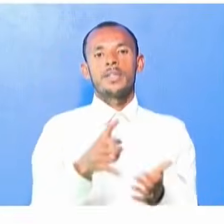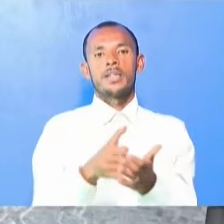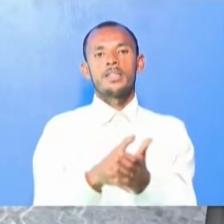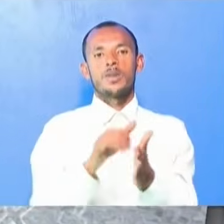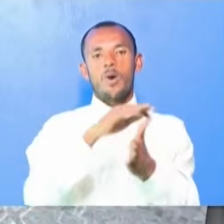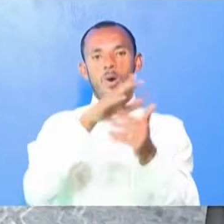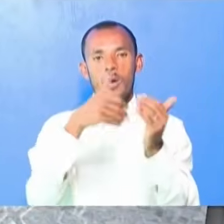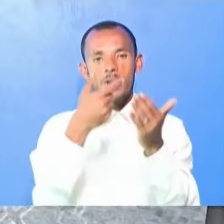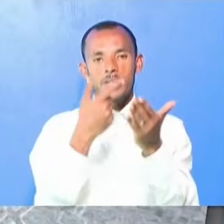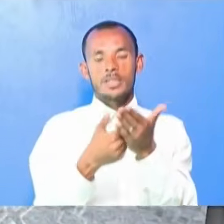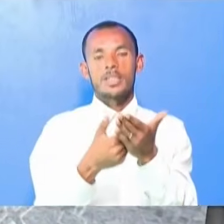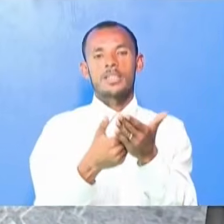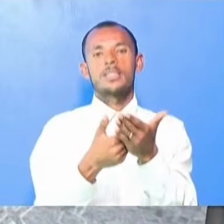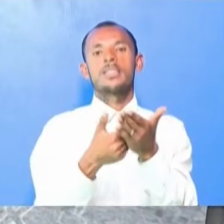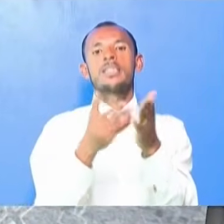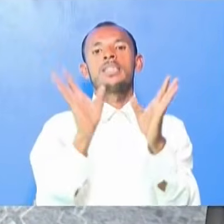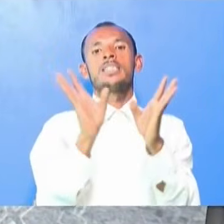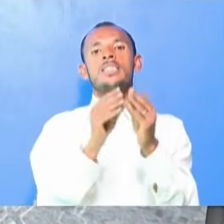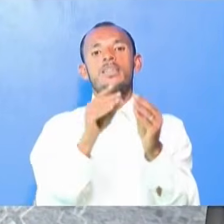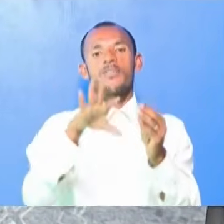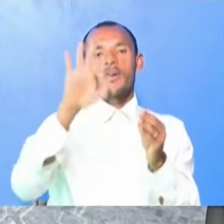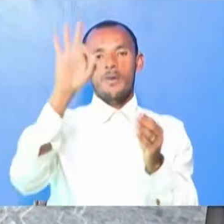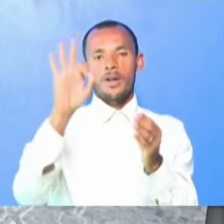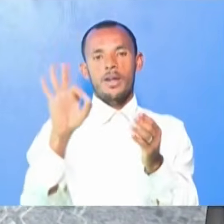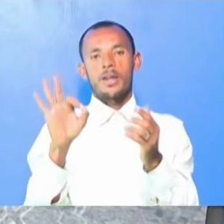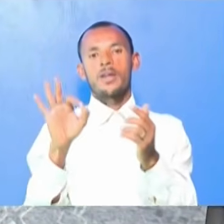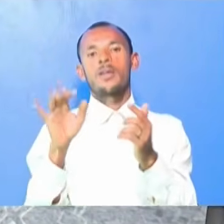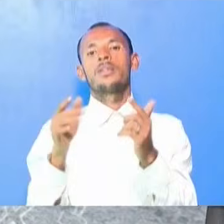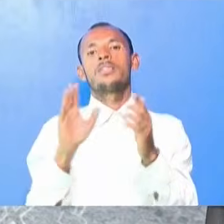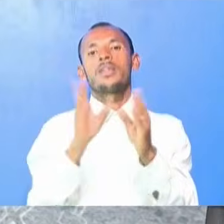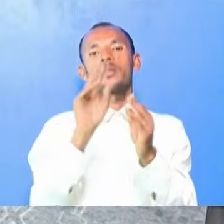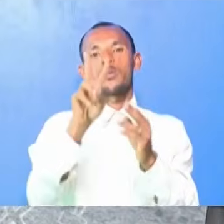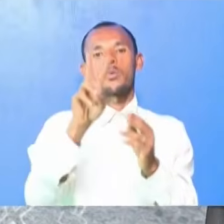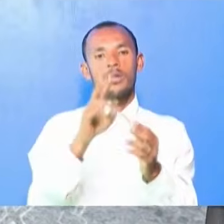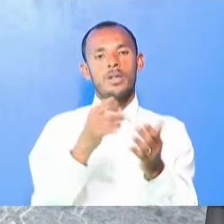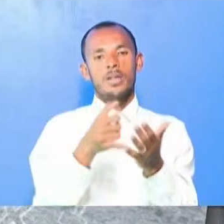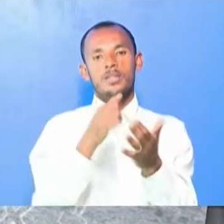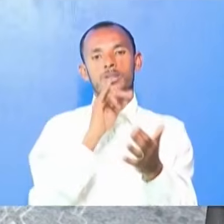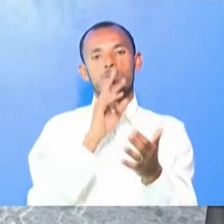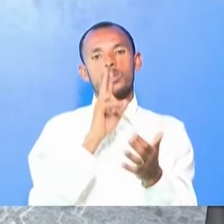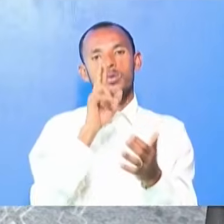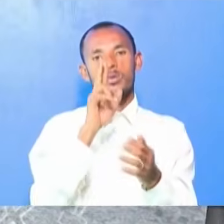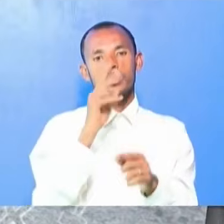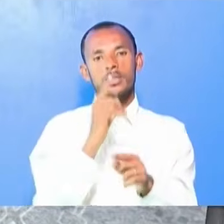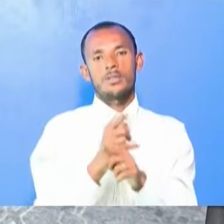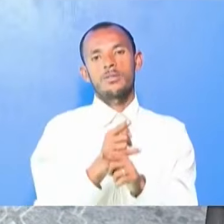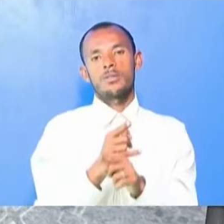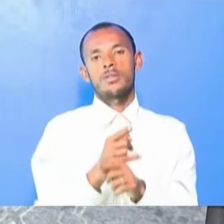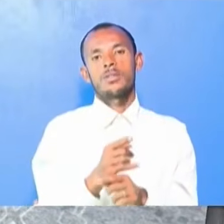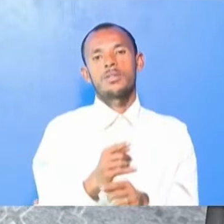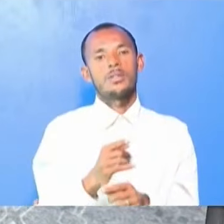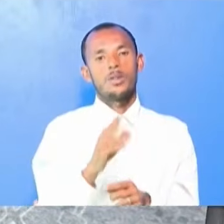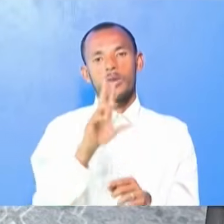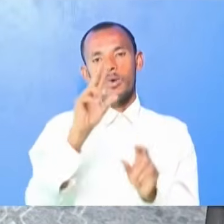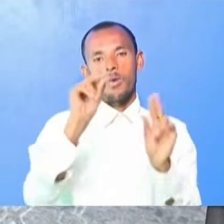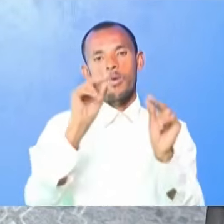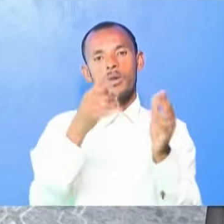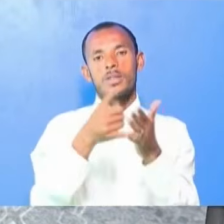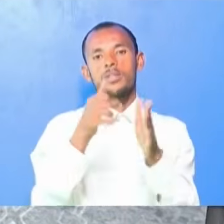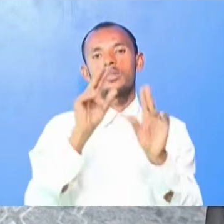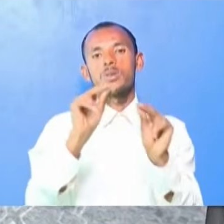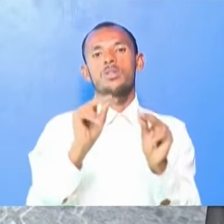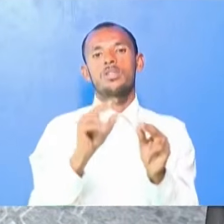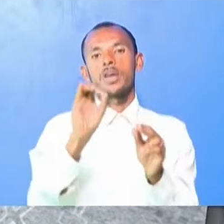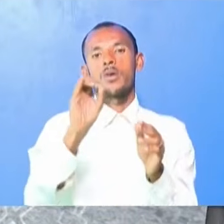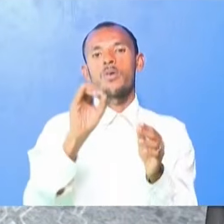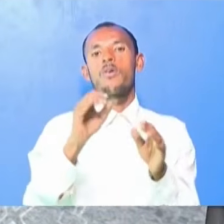all these sets are found in this set. Is it true? No, it's not. Look, 0 is not on this set. All these